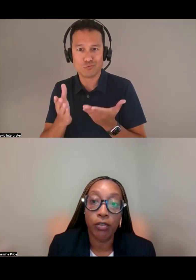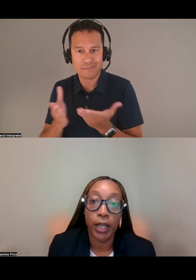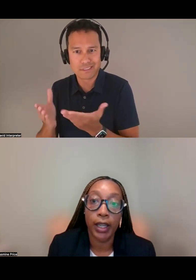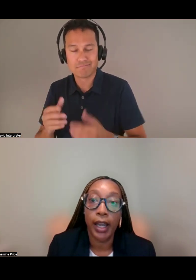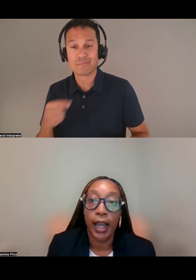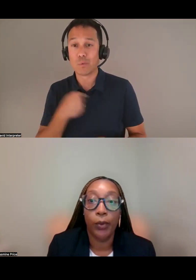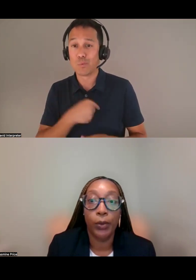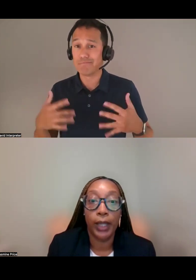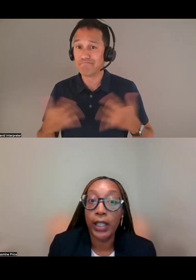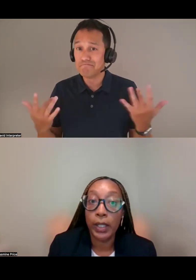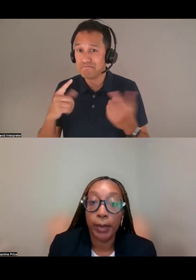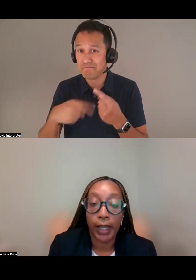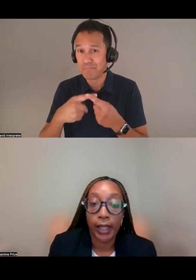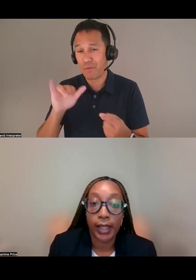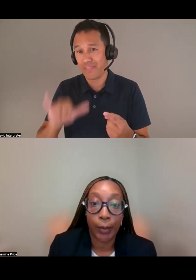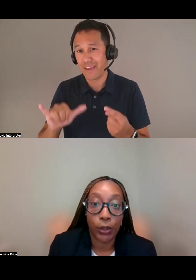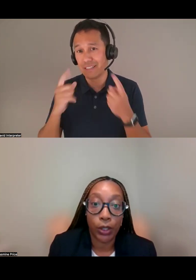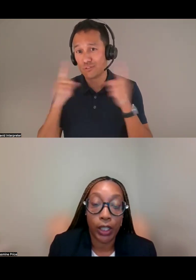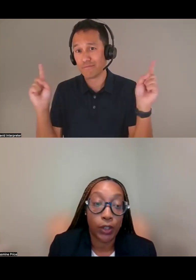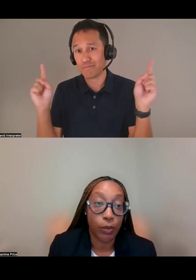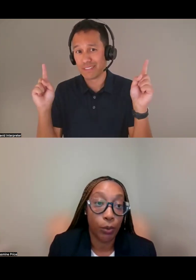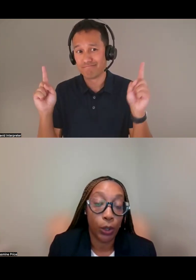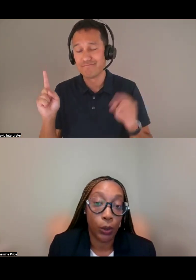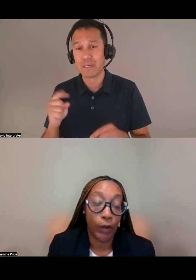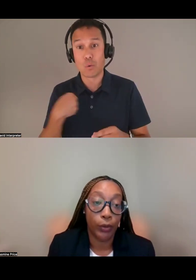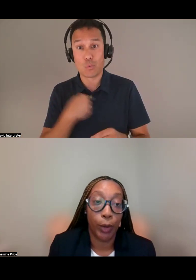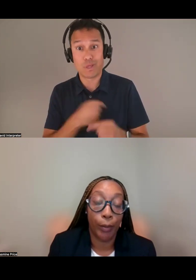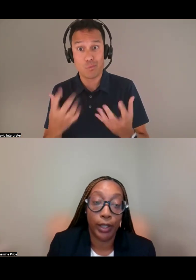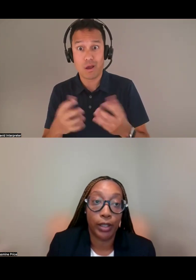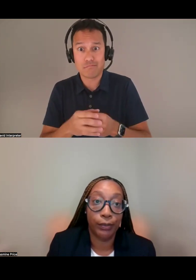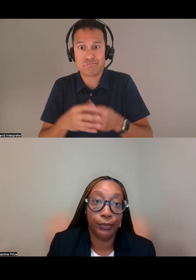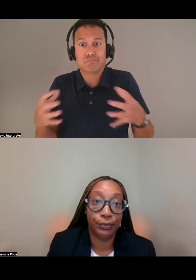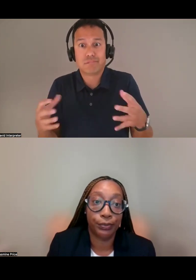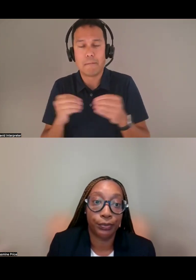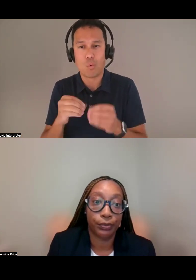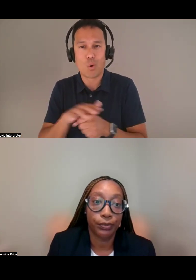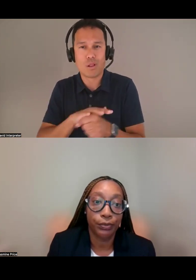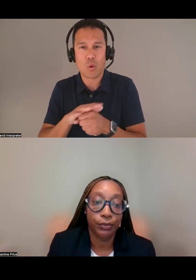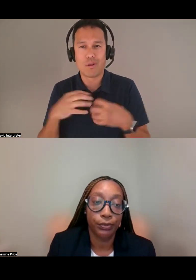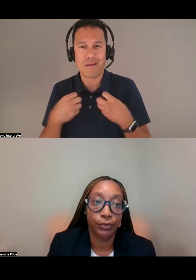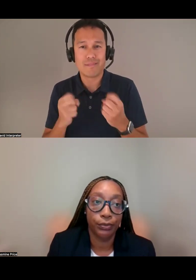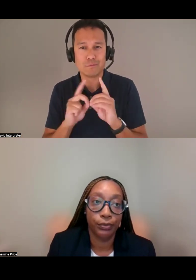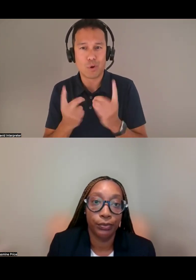this achievement, and we would like to expand this opportunity to more local health departments.